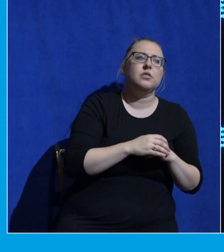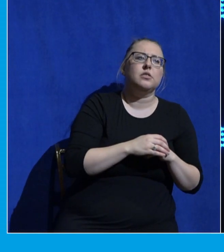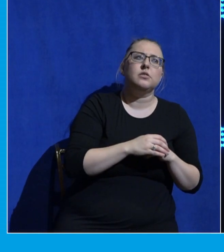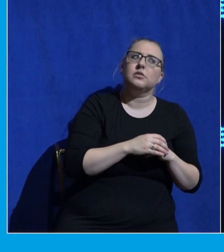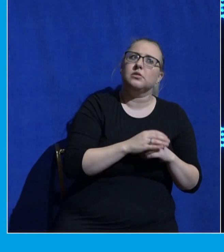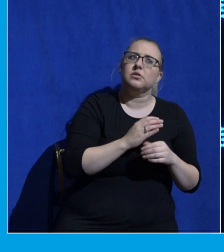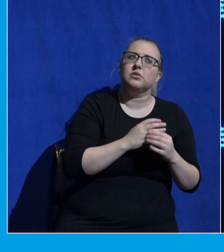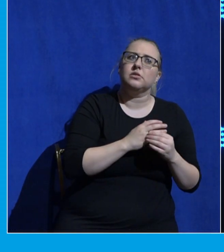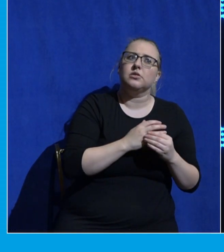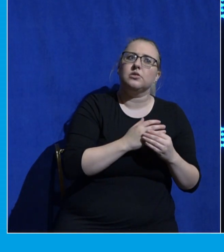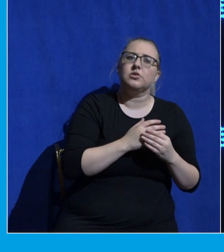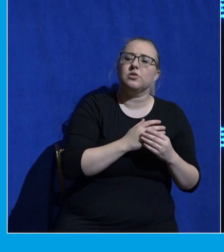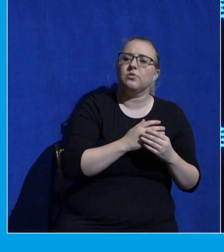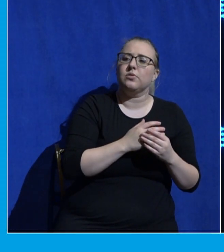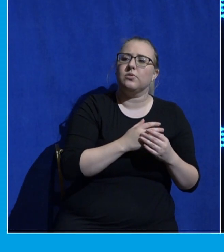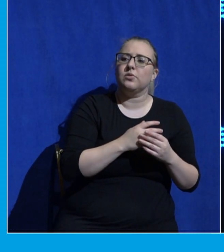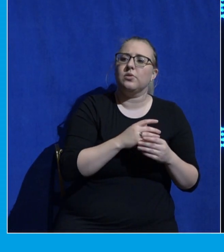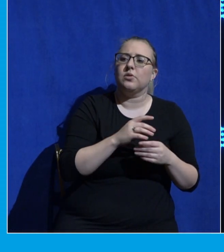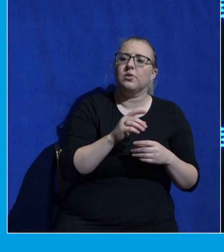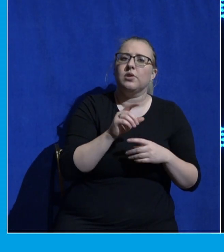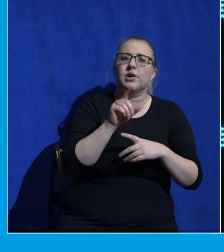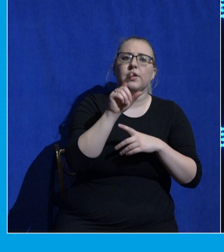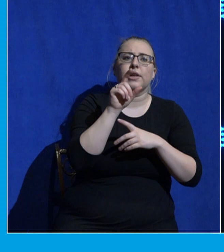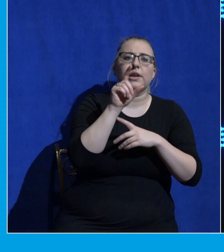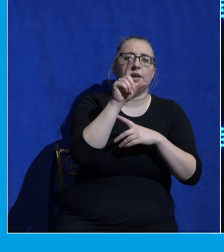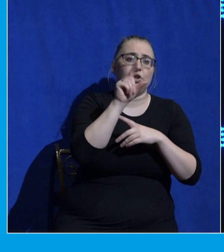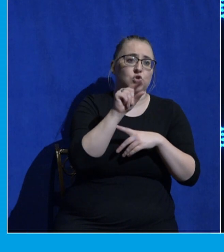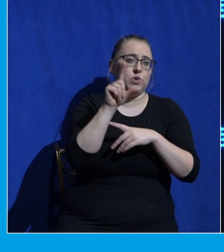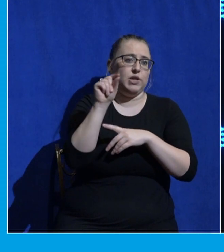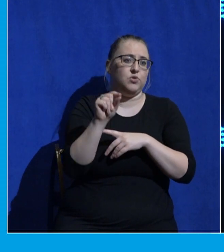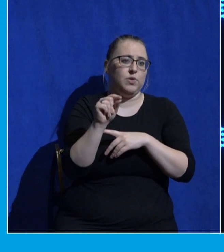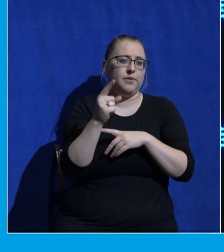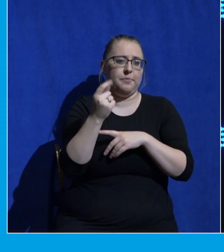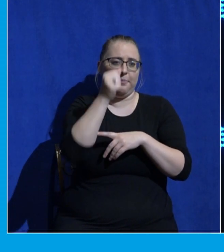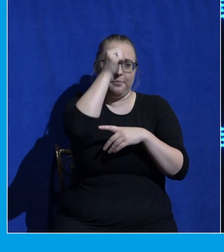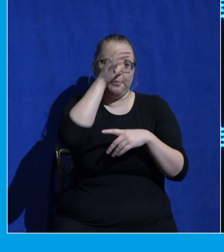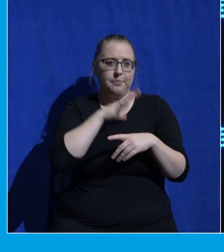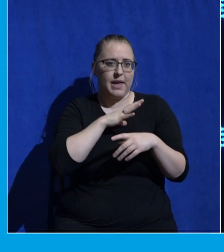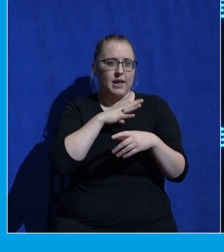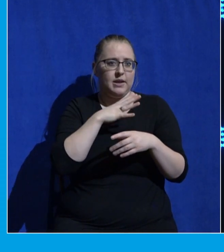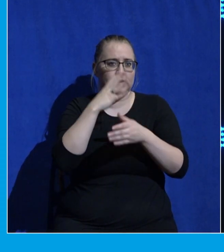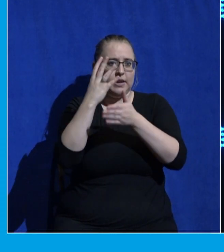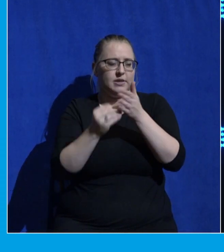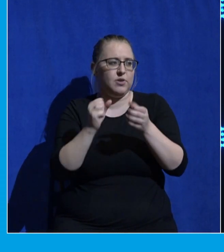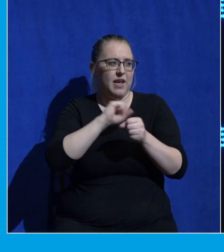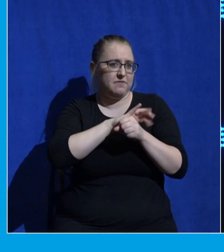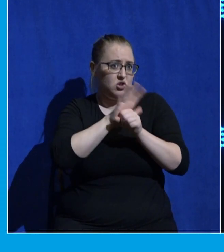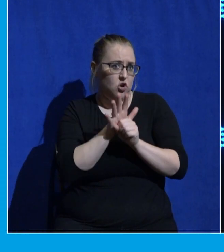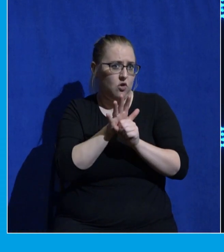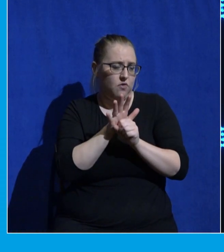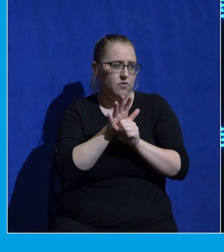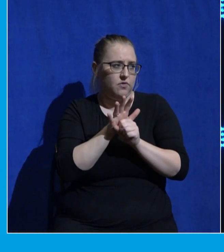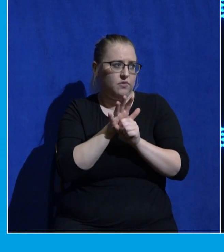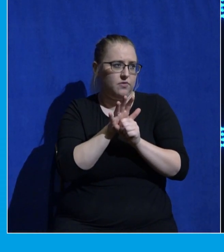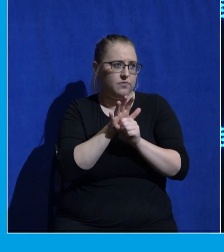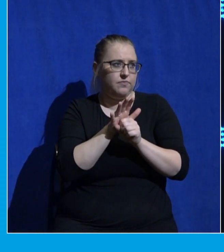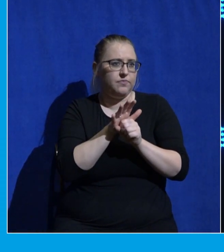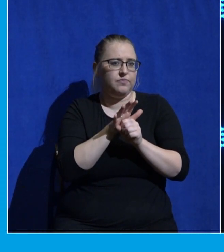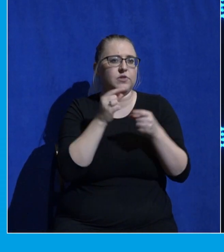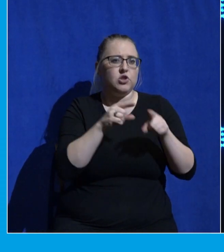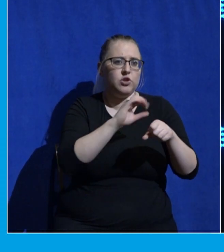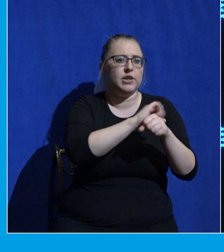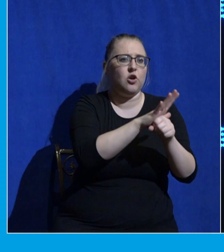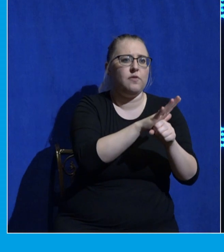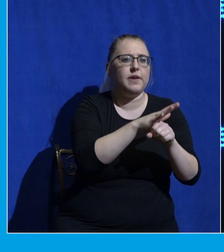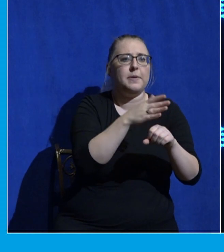characters, he passed away from a four-year battle with colon cancer. And it was all the more stunning because it